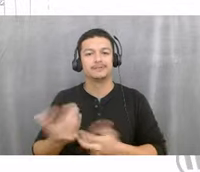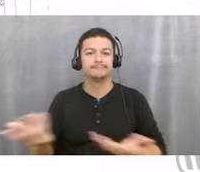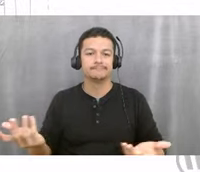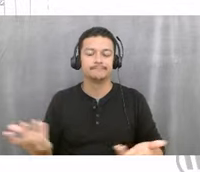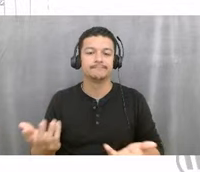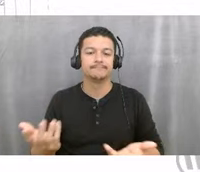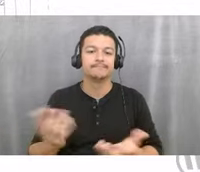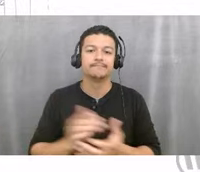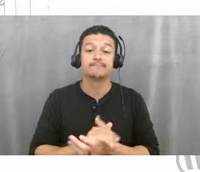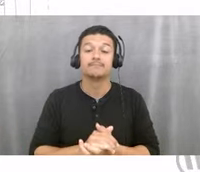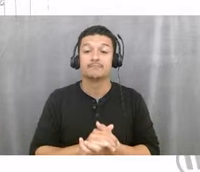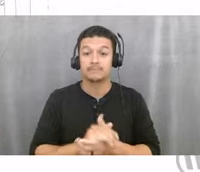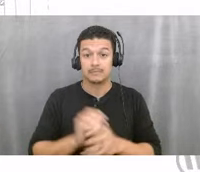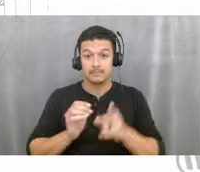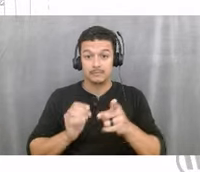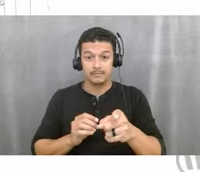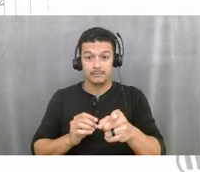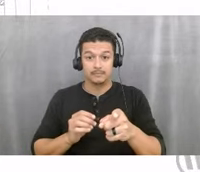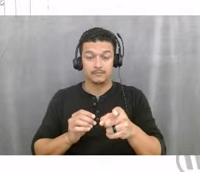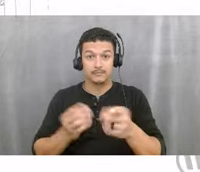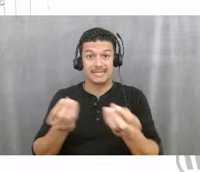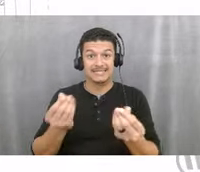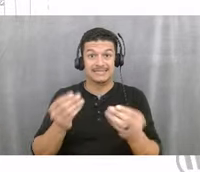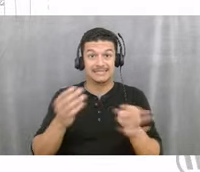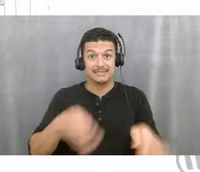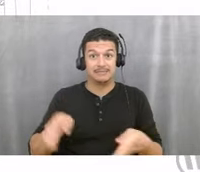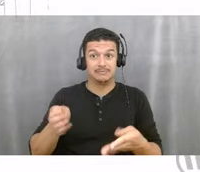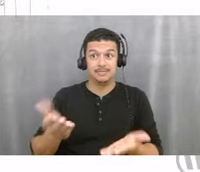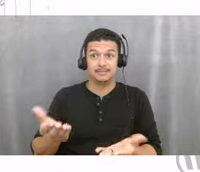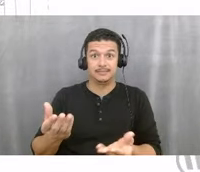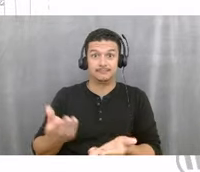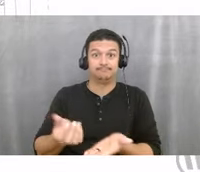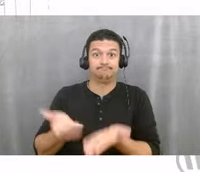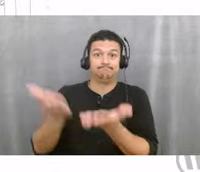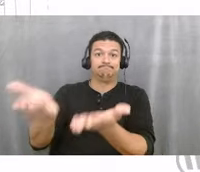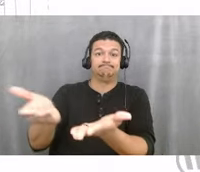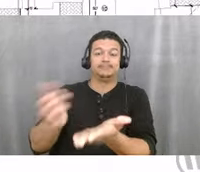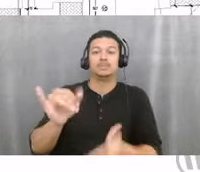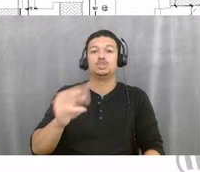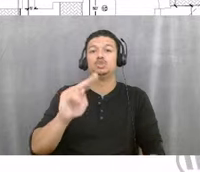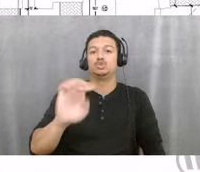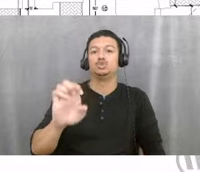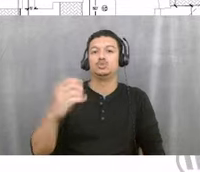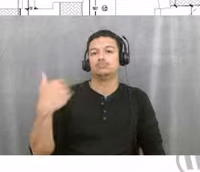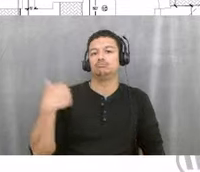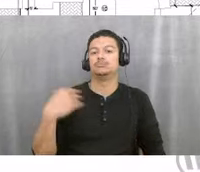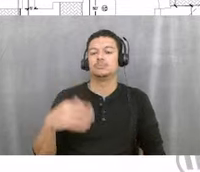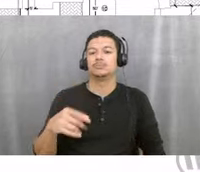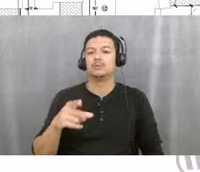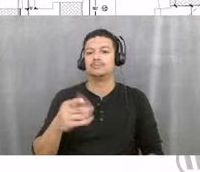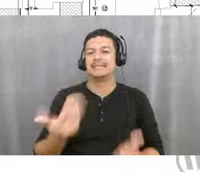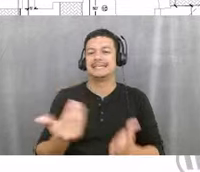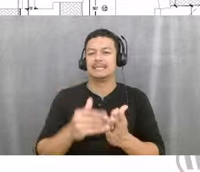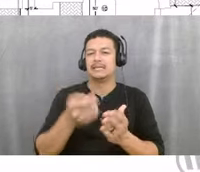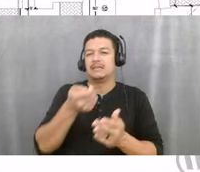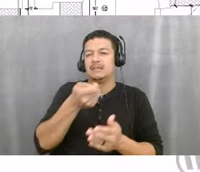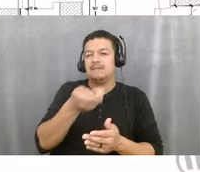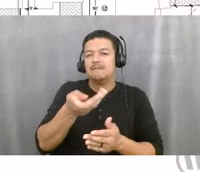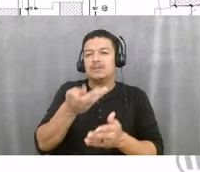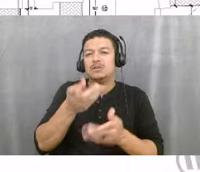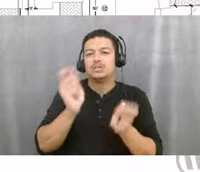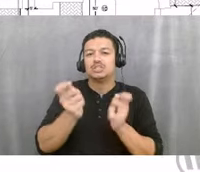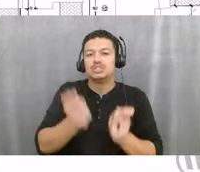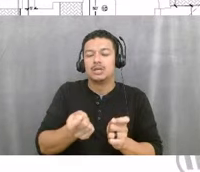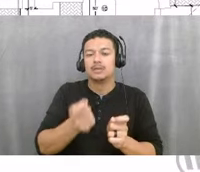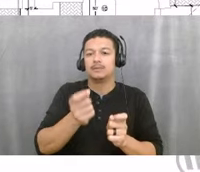So here's the site plan that we submitted to the city in June. It looks a lot like what you're going to see in a minute, but there are just a few changes that I'll highlight when we made our